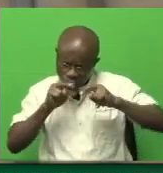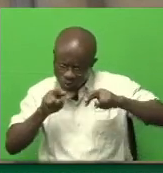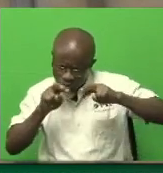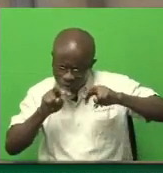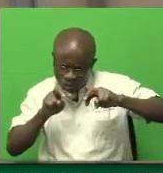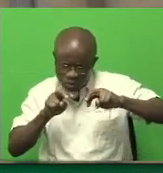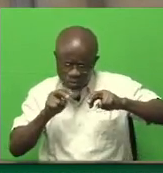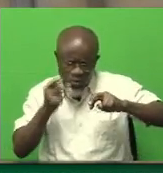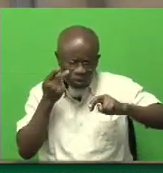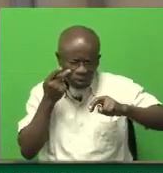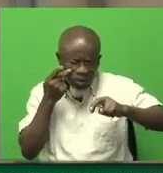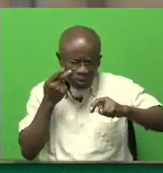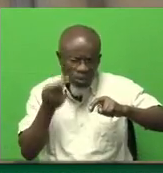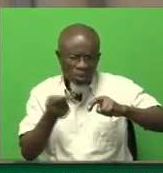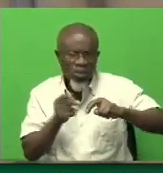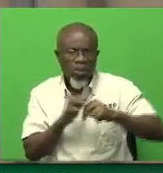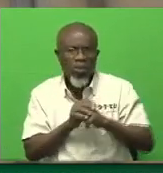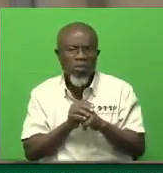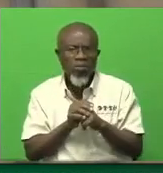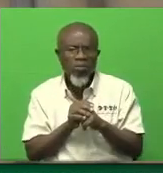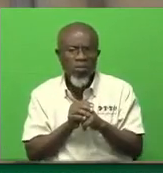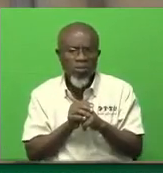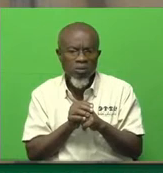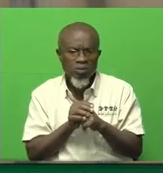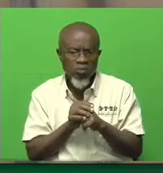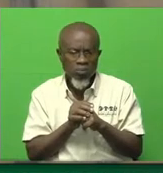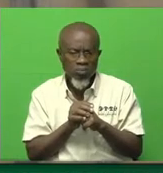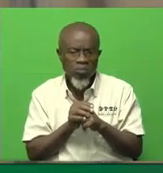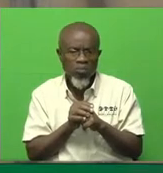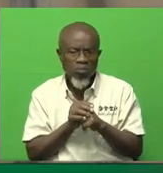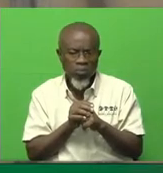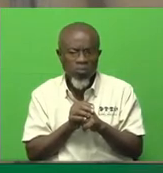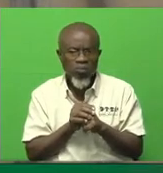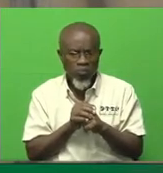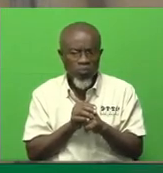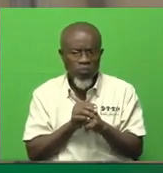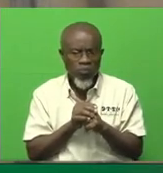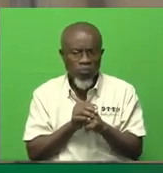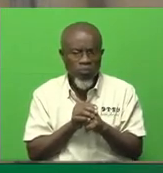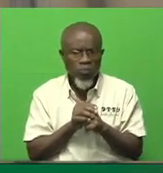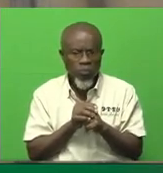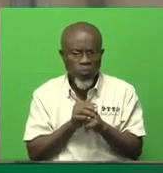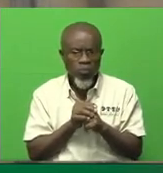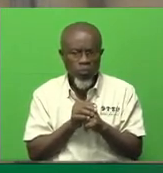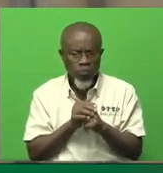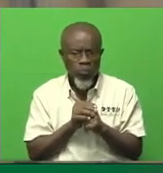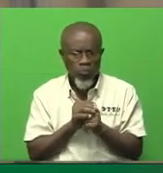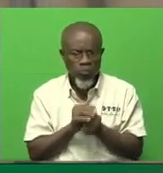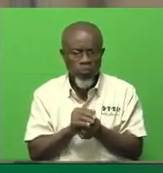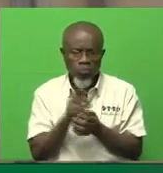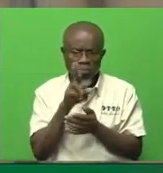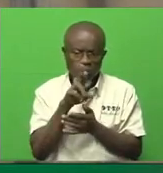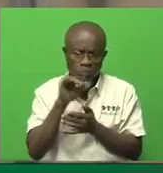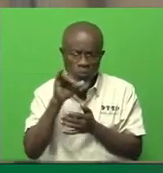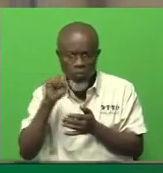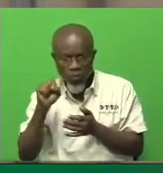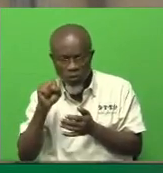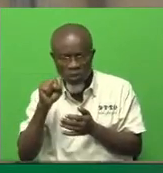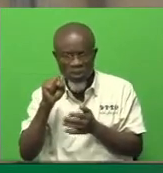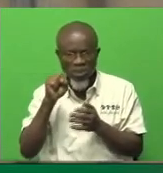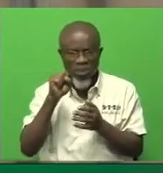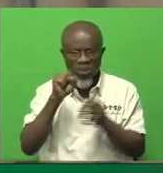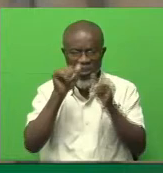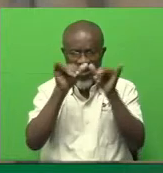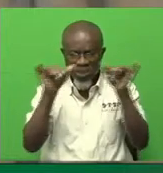Sparks picture archiving and communication system and our RIS system which is our